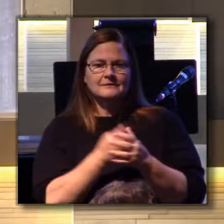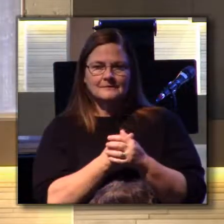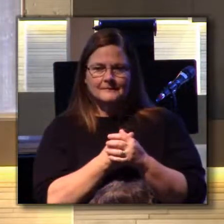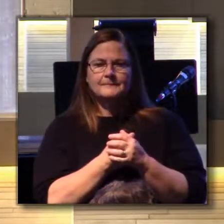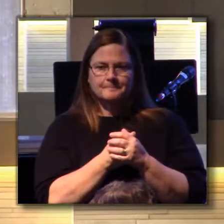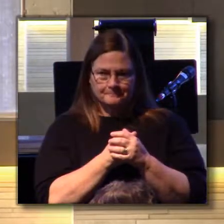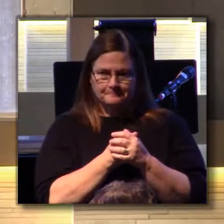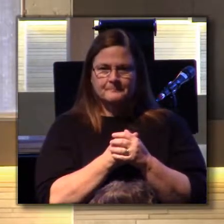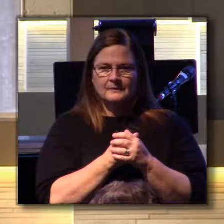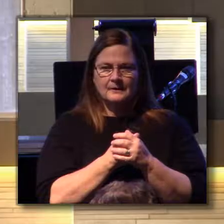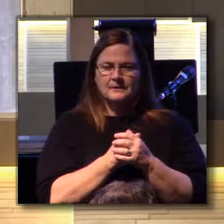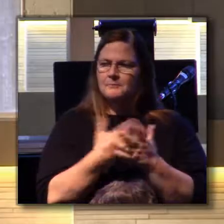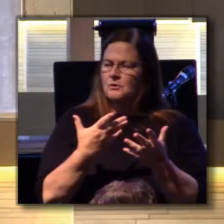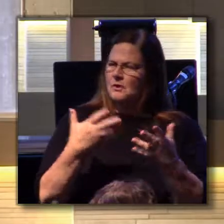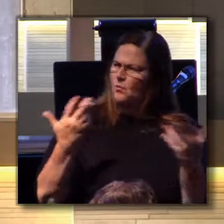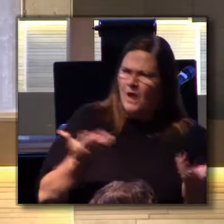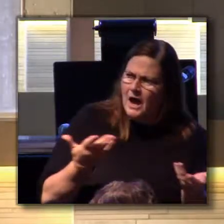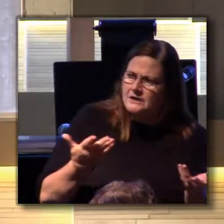What?